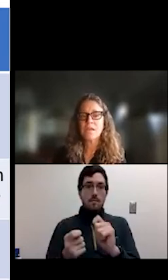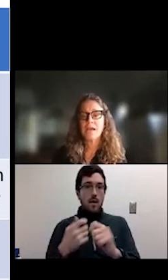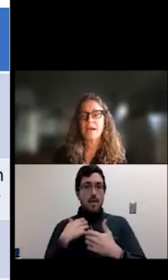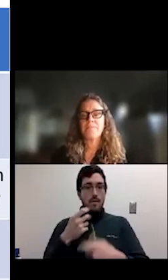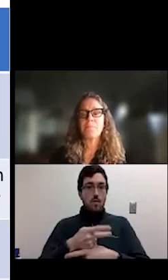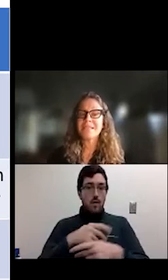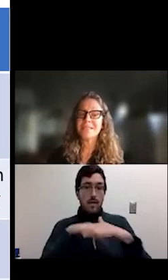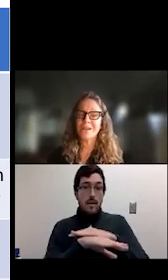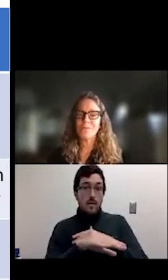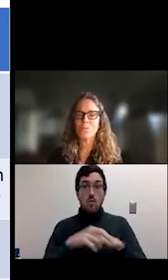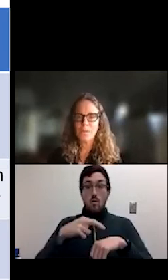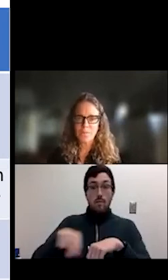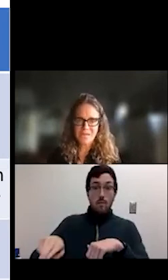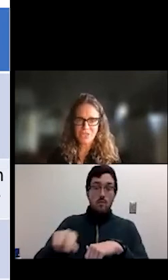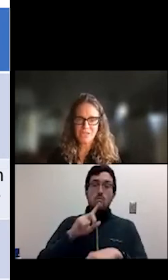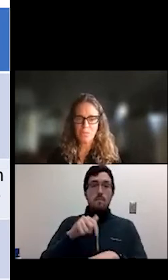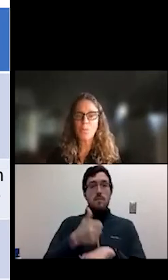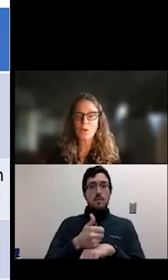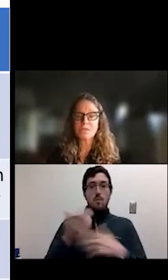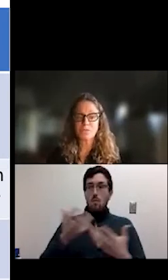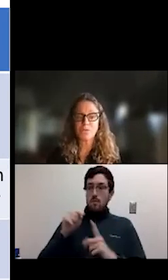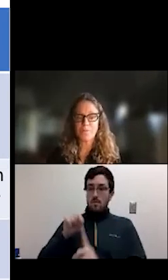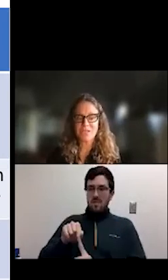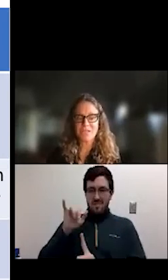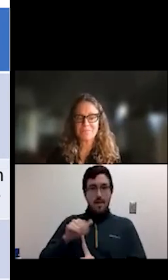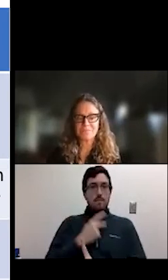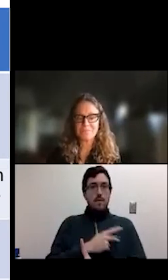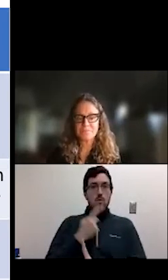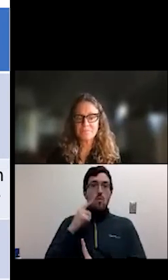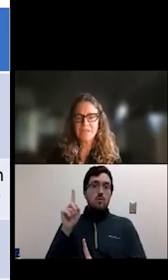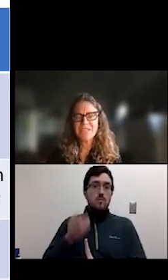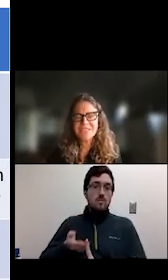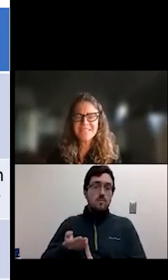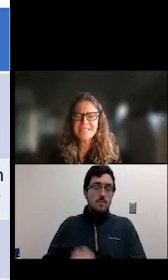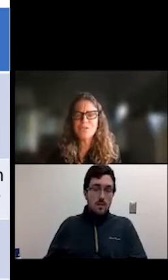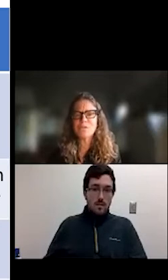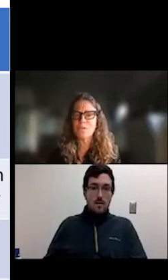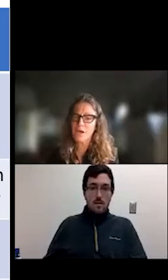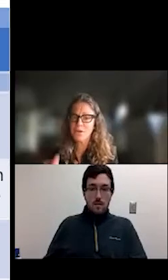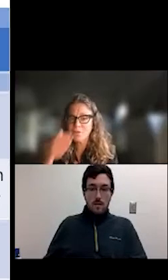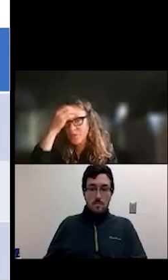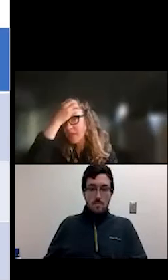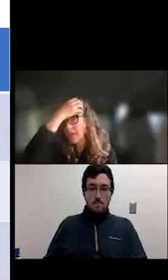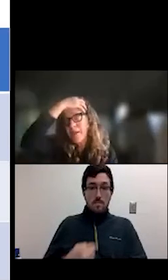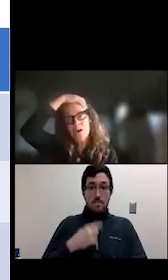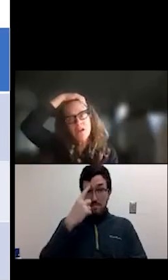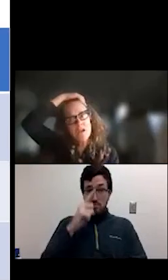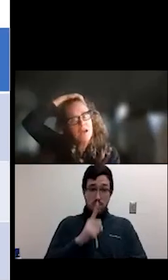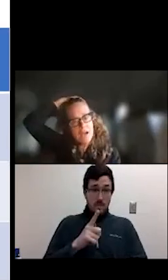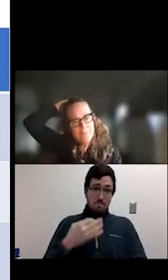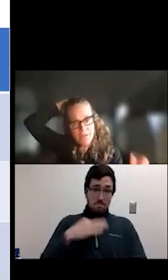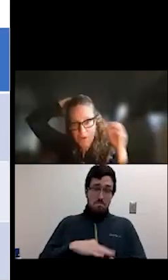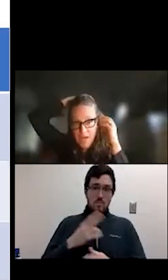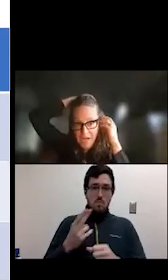or referrals based on what works for the patient. I just think it's a useful model for thinking